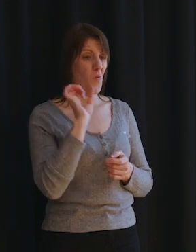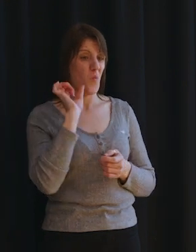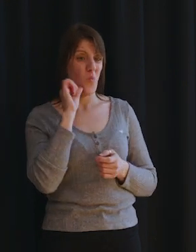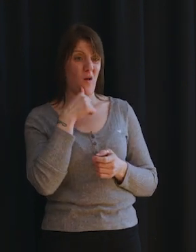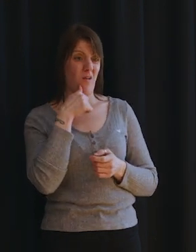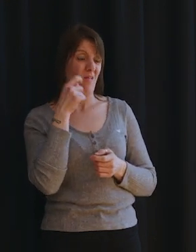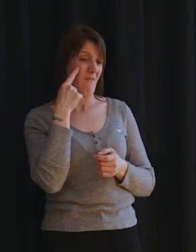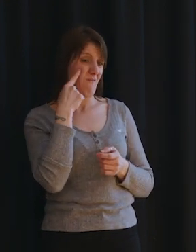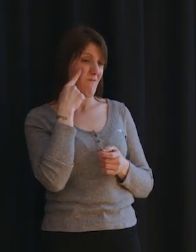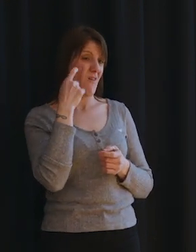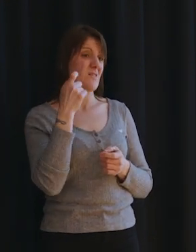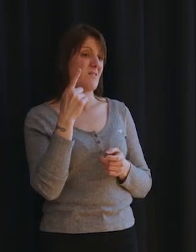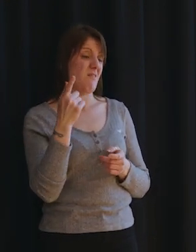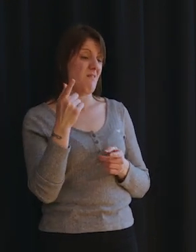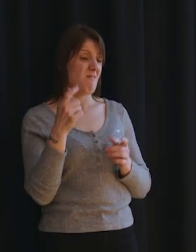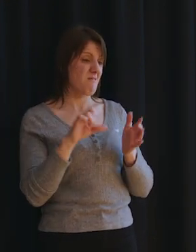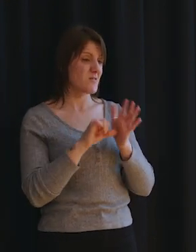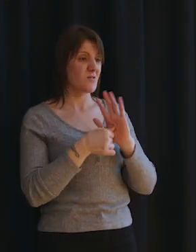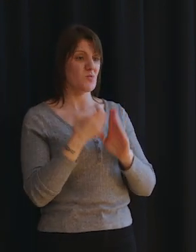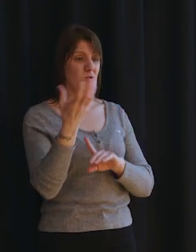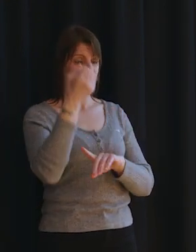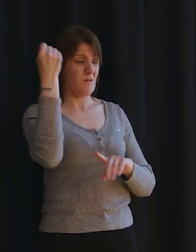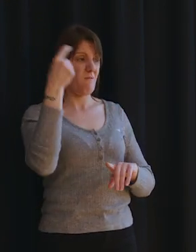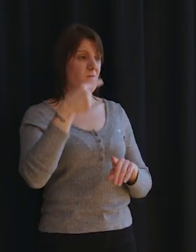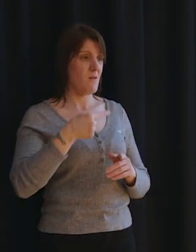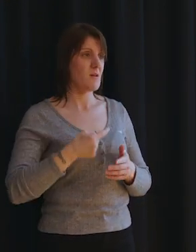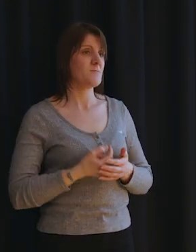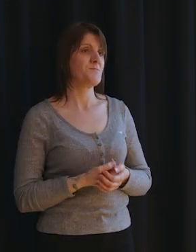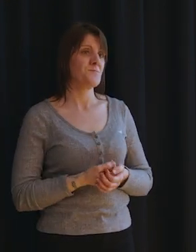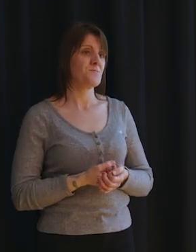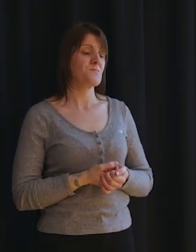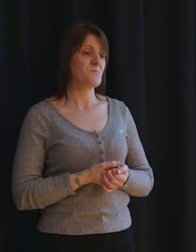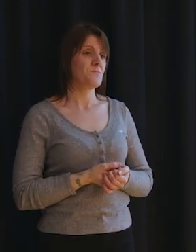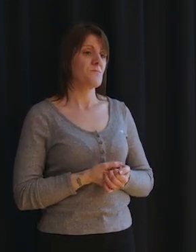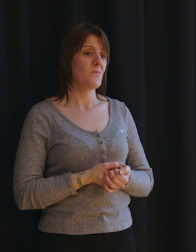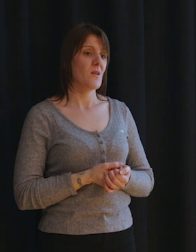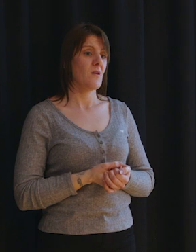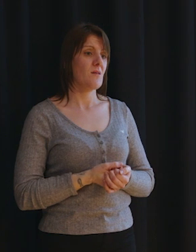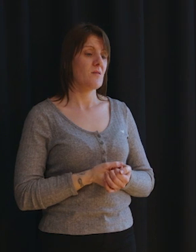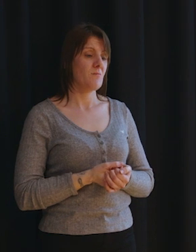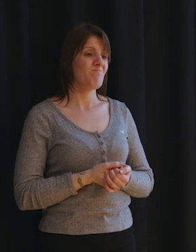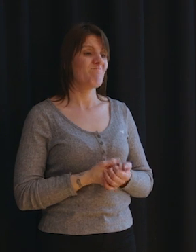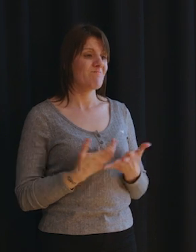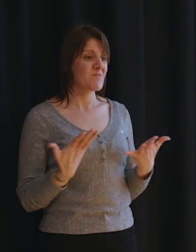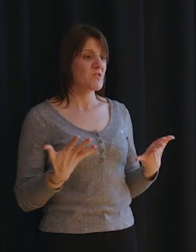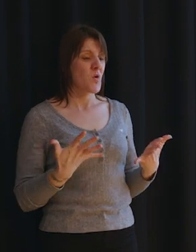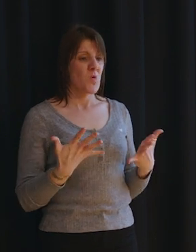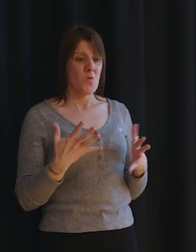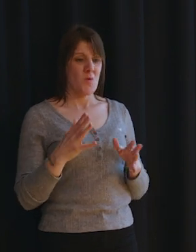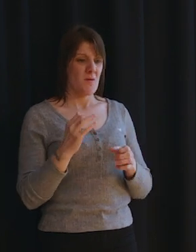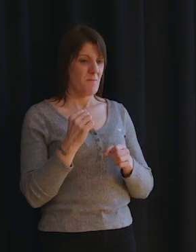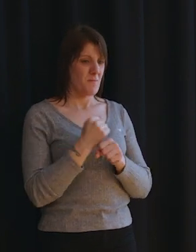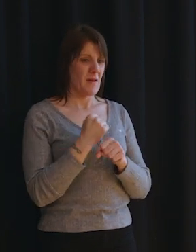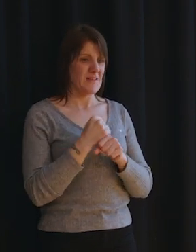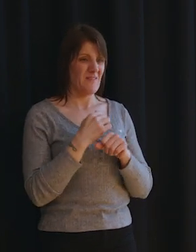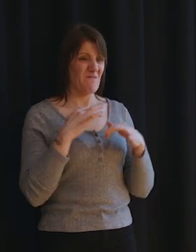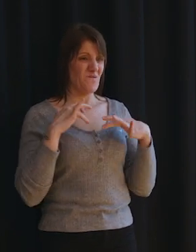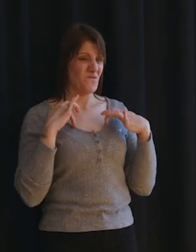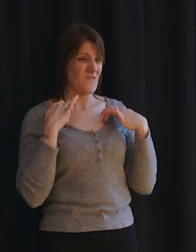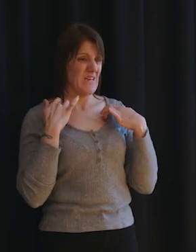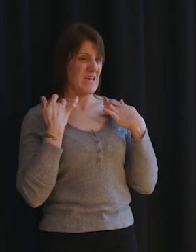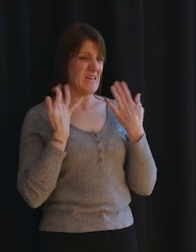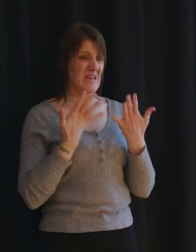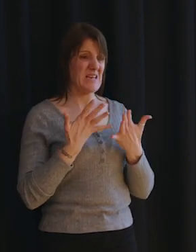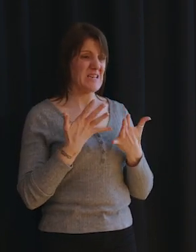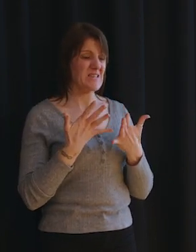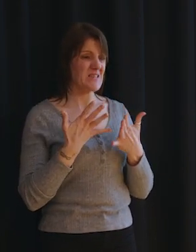of abstinence as well. Okay, so it kind of exacerbates kind of feelings and symptoms that are already there as